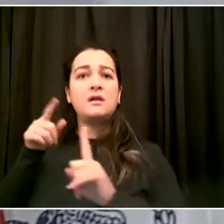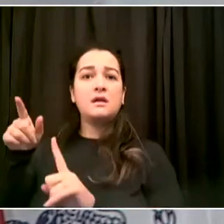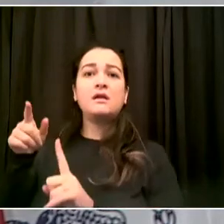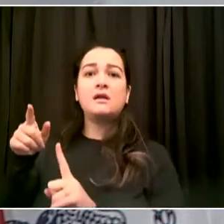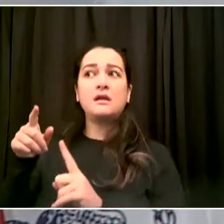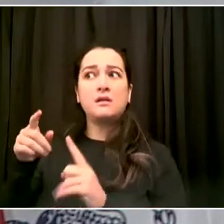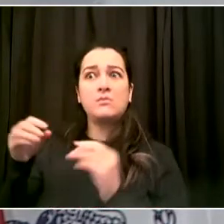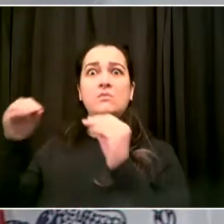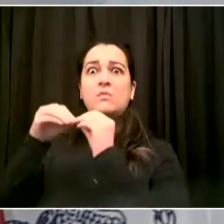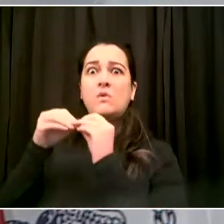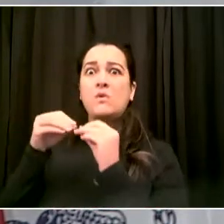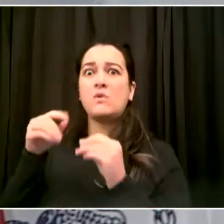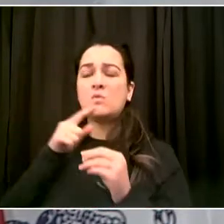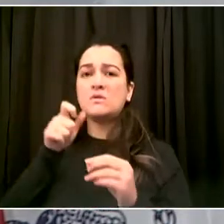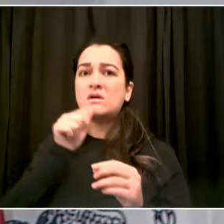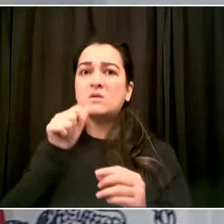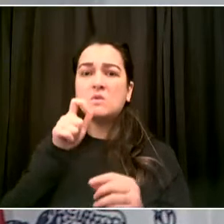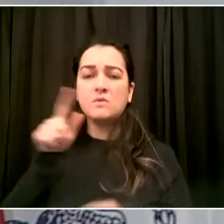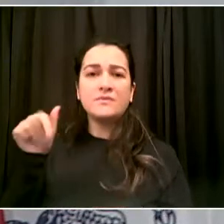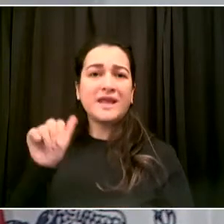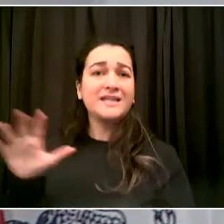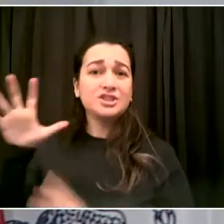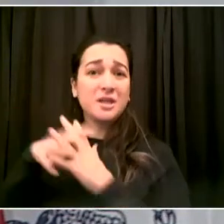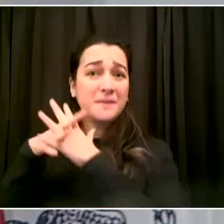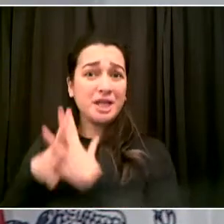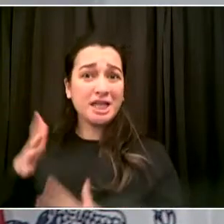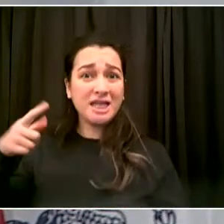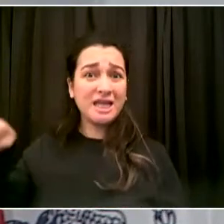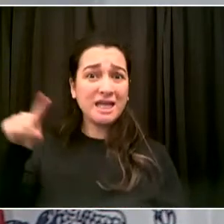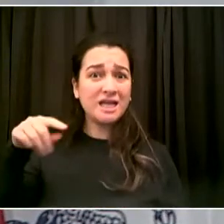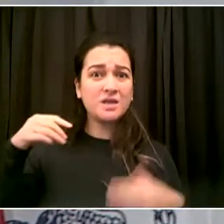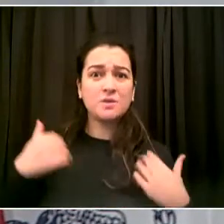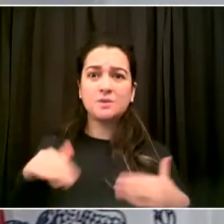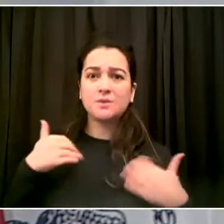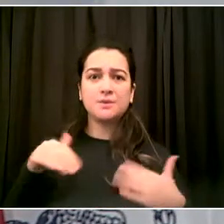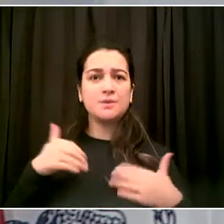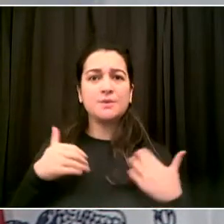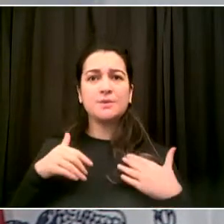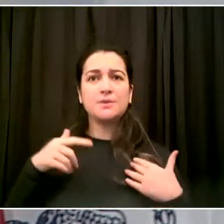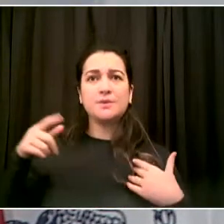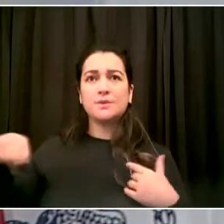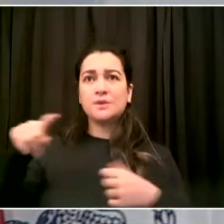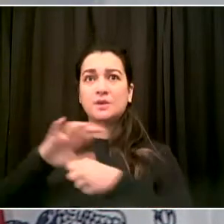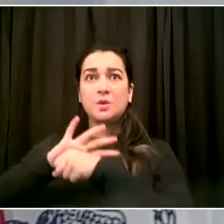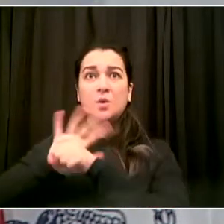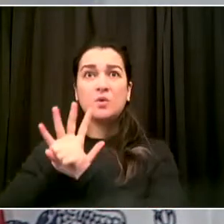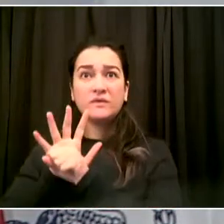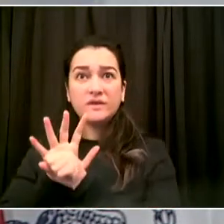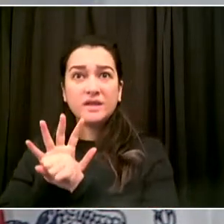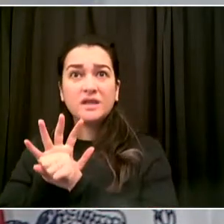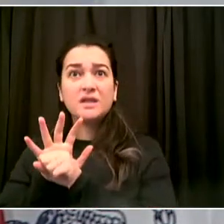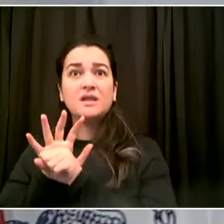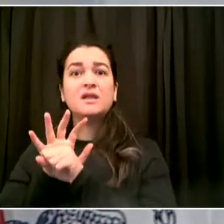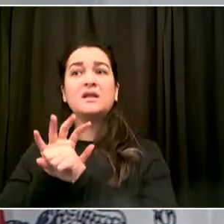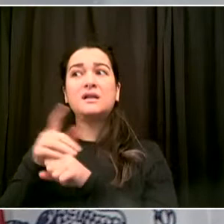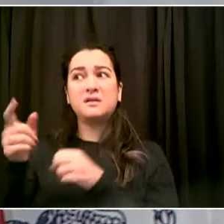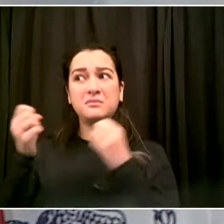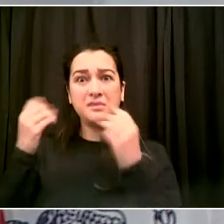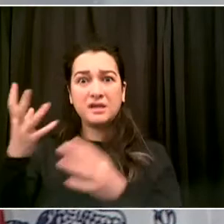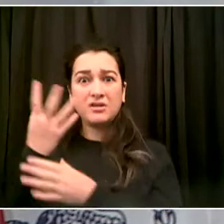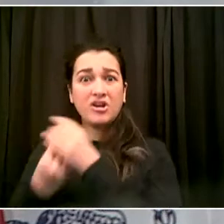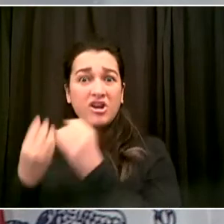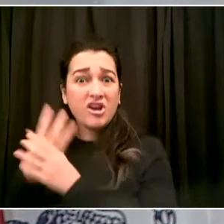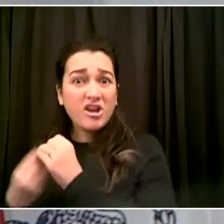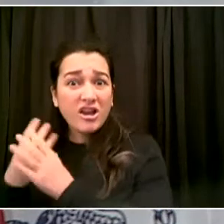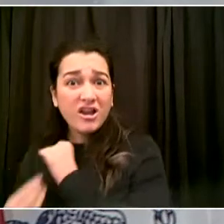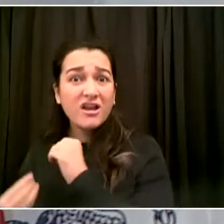losing loved ones, losing businesses, people have had to confront horrible discrimination and hatred. From the very beginning, even